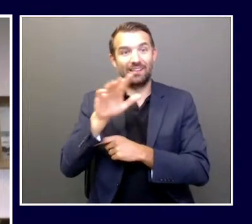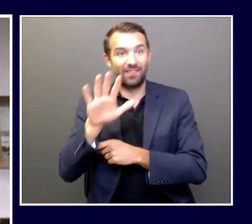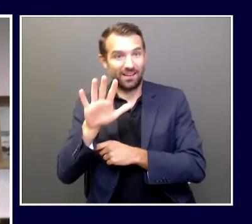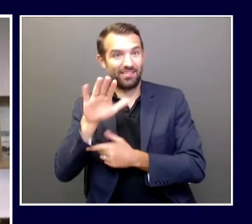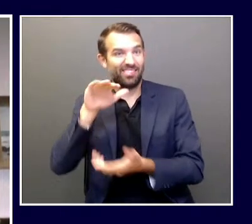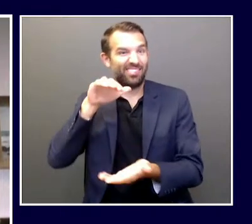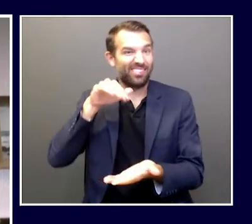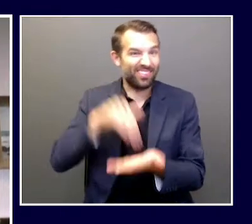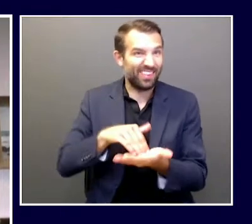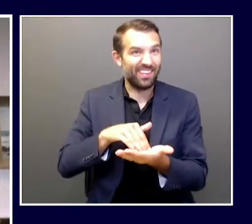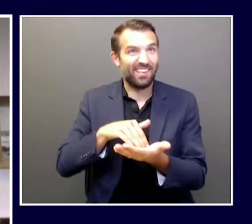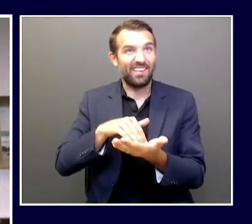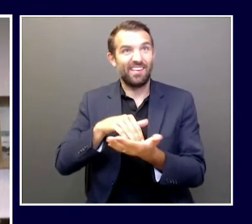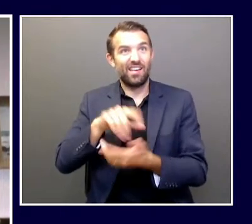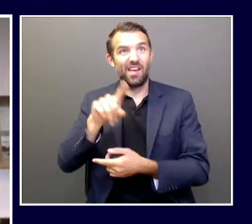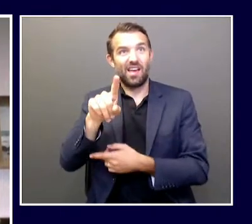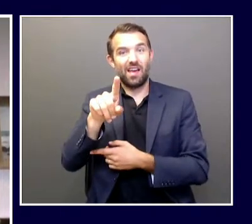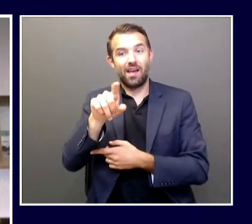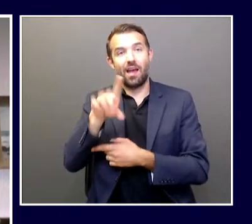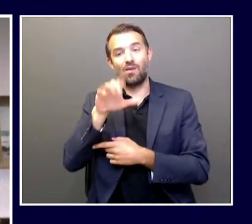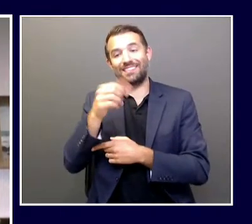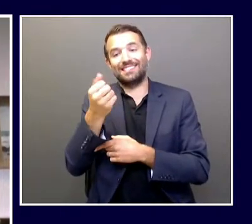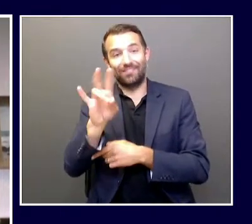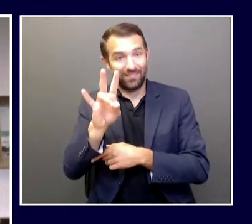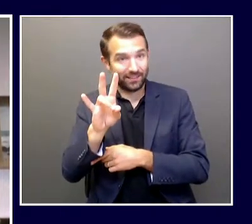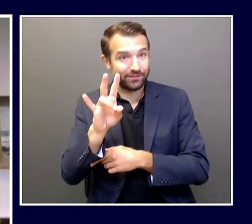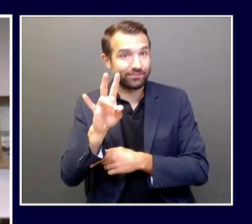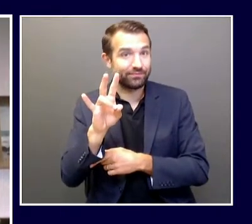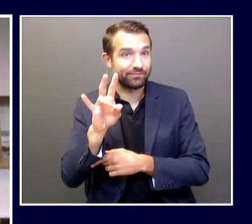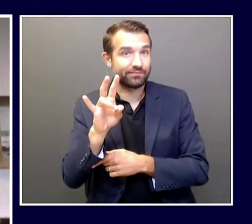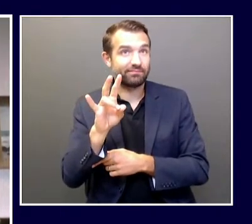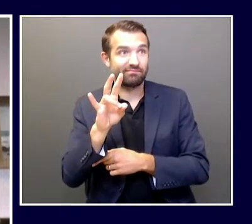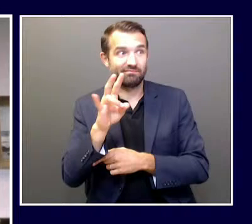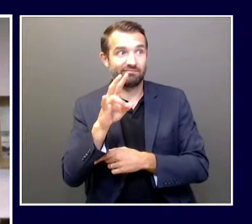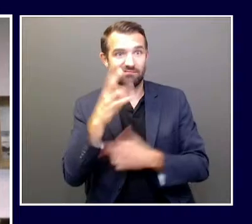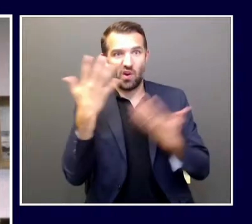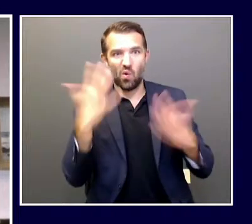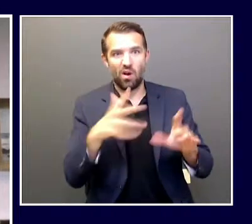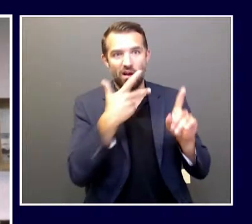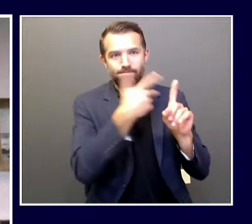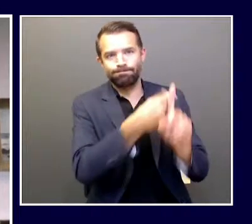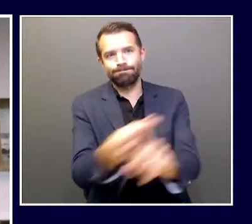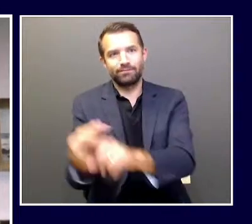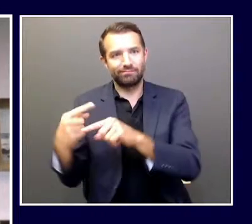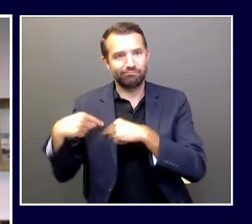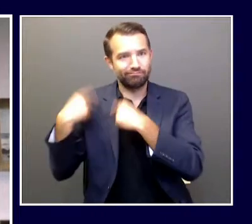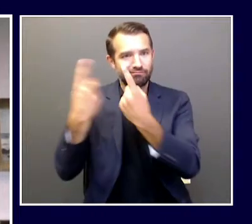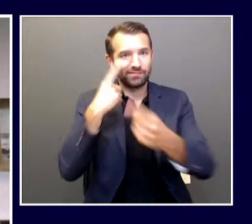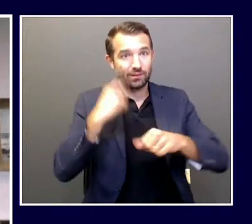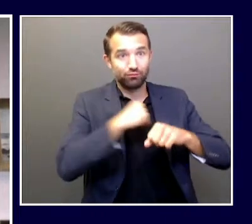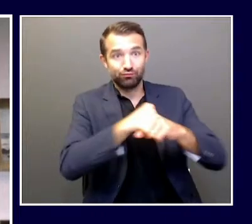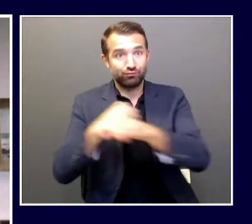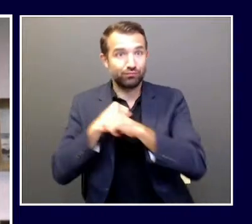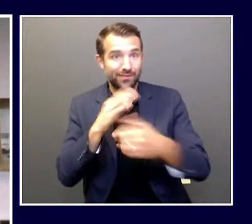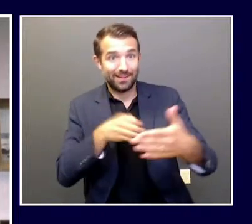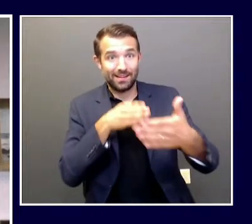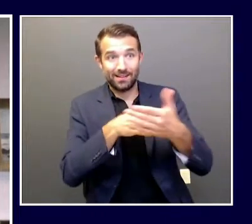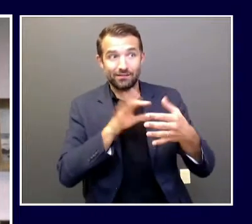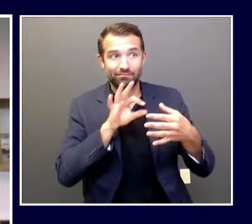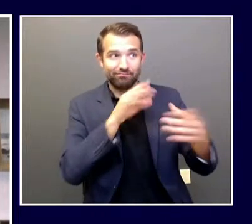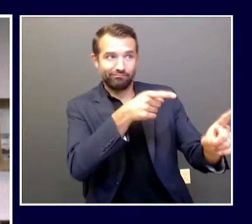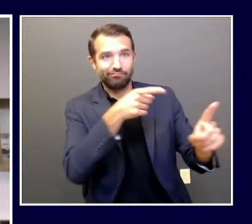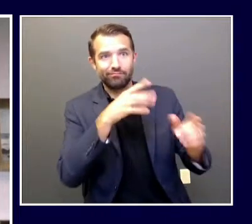1,625,117 vaccines for people to protect them against COVID-19. This translates to